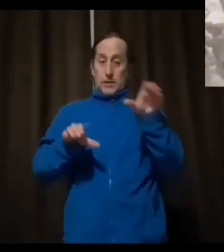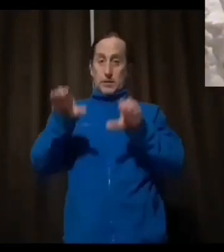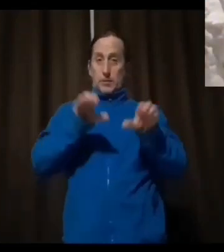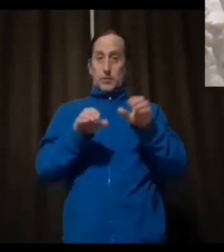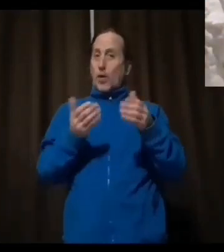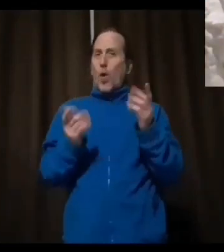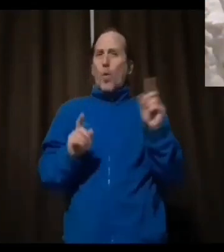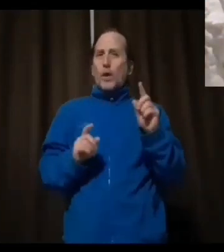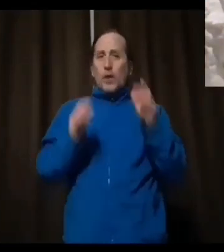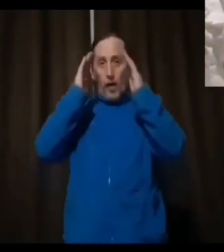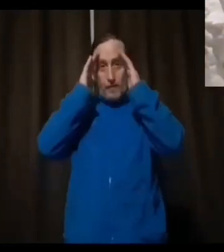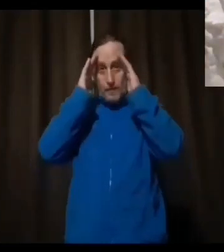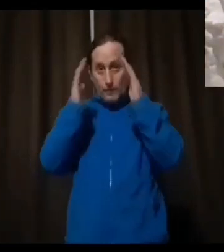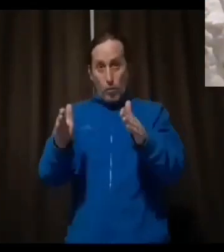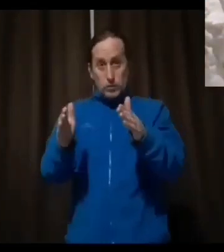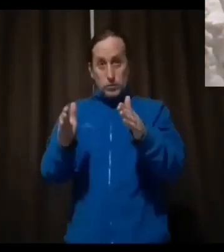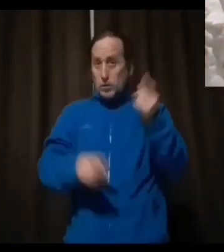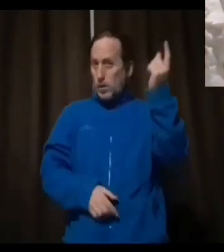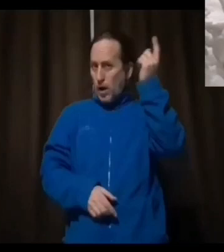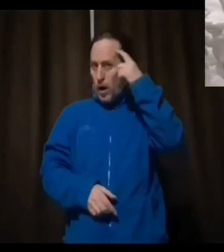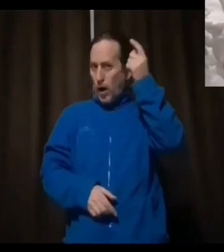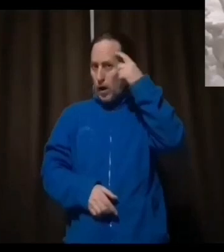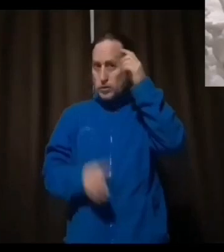between two operators.